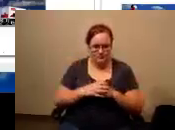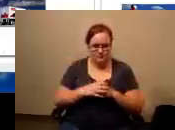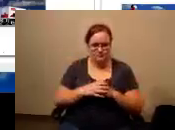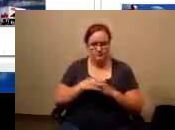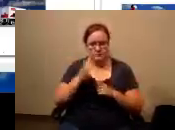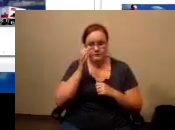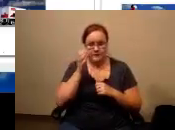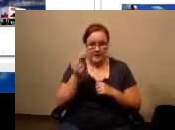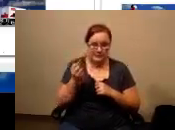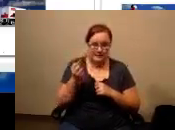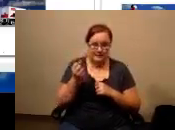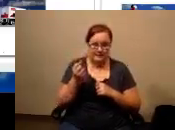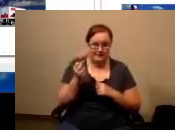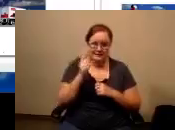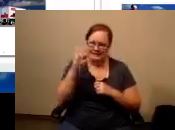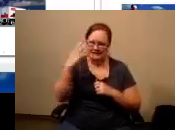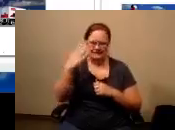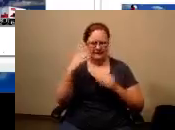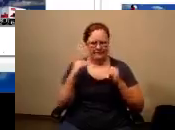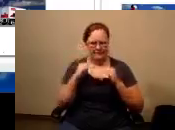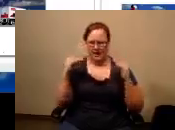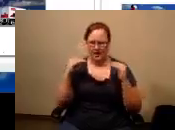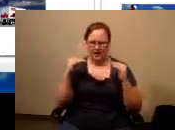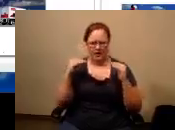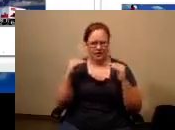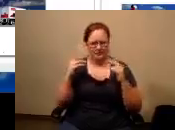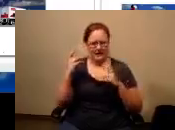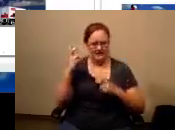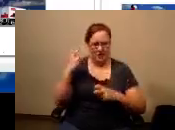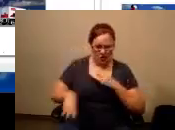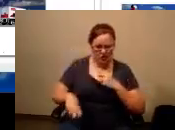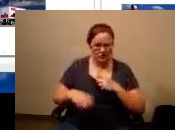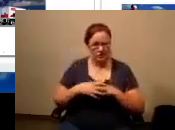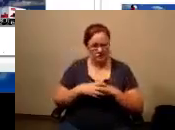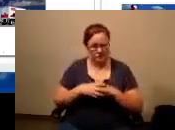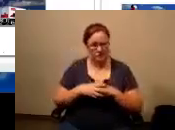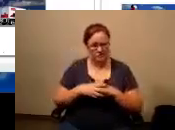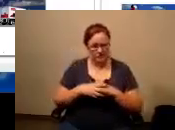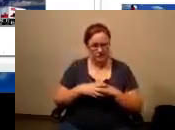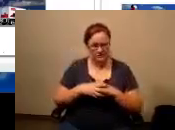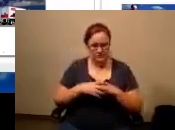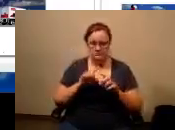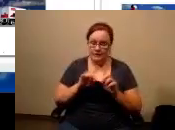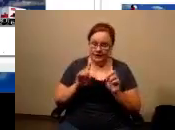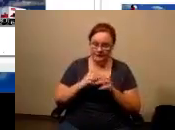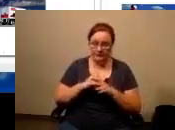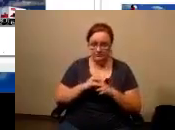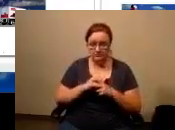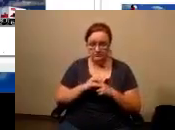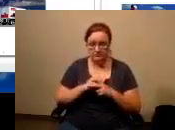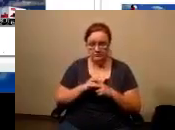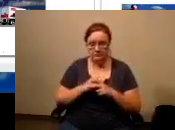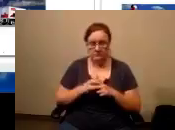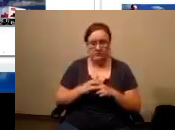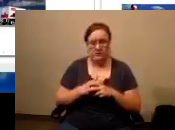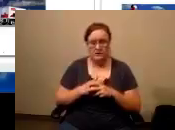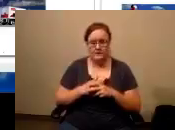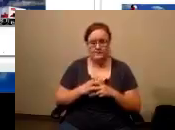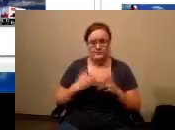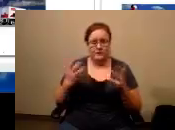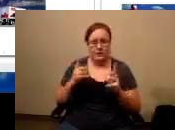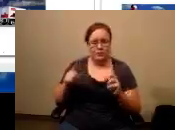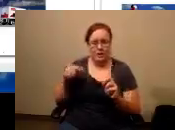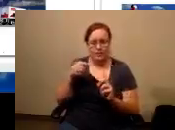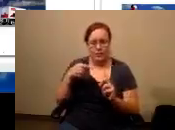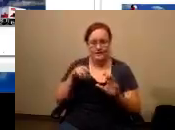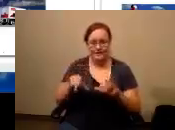sense. It doesn't seem very fair, does it? It's kind of harsh. But at what point does it